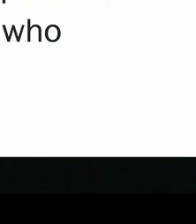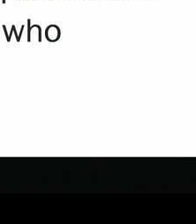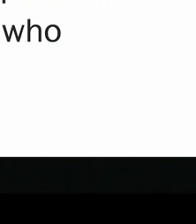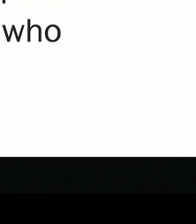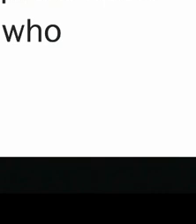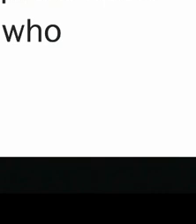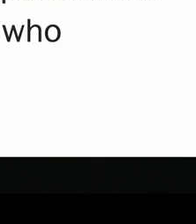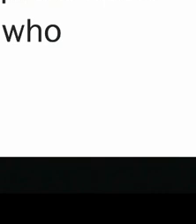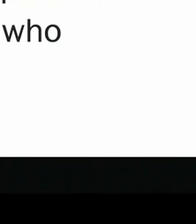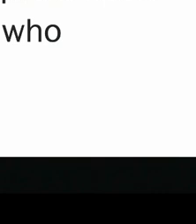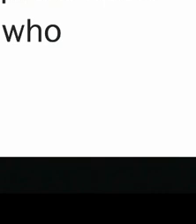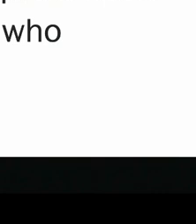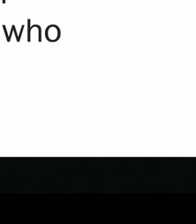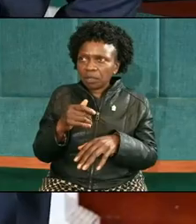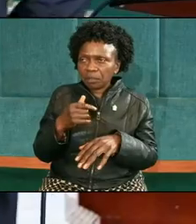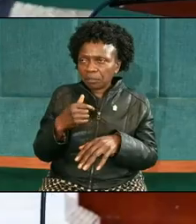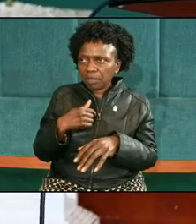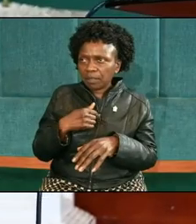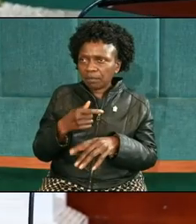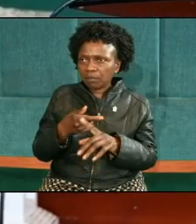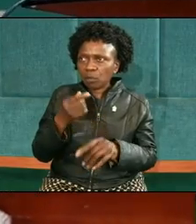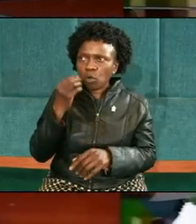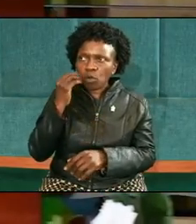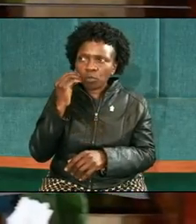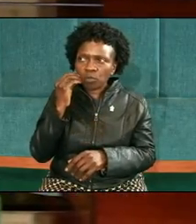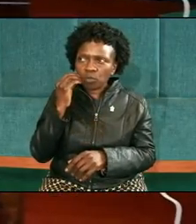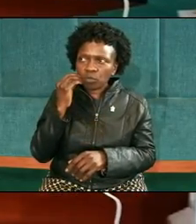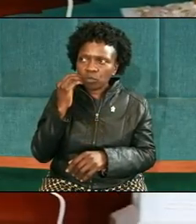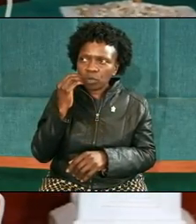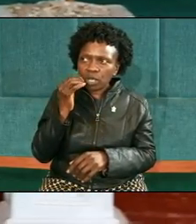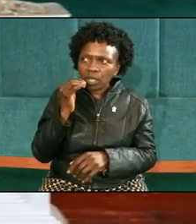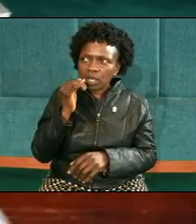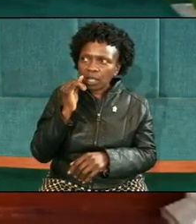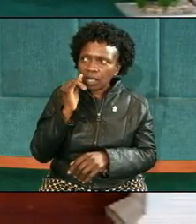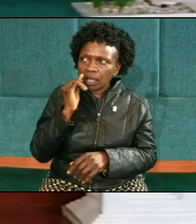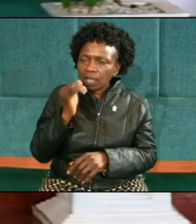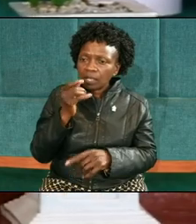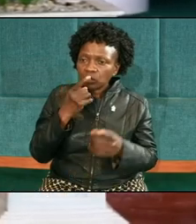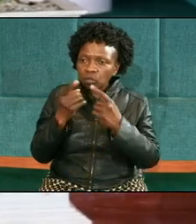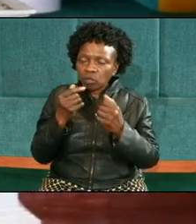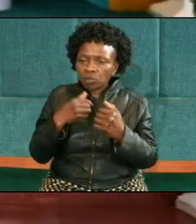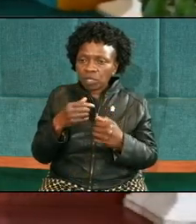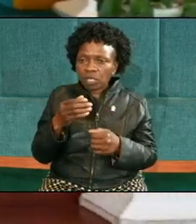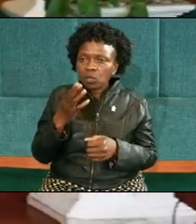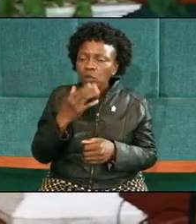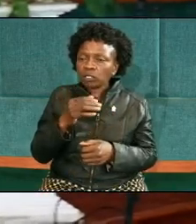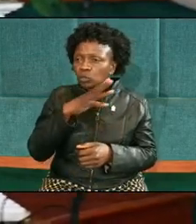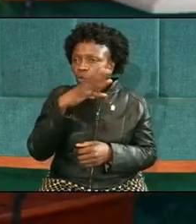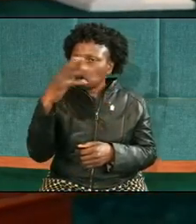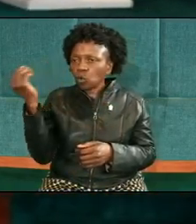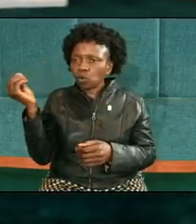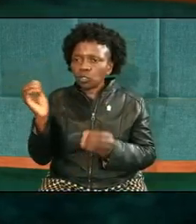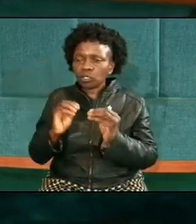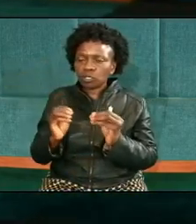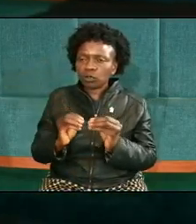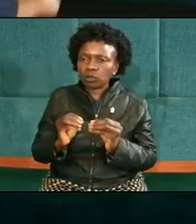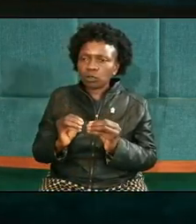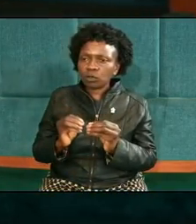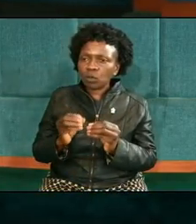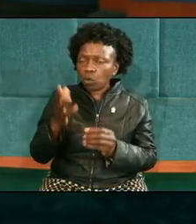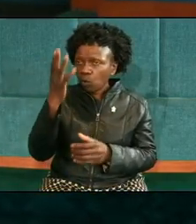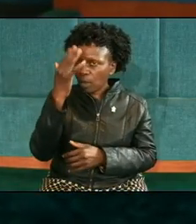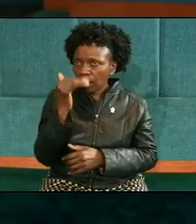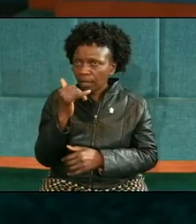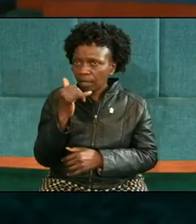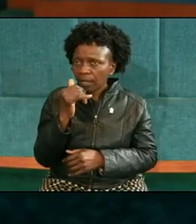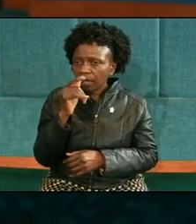when you called me to go to Nineveh, didn't I tell you I didn't want to go? And why didn't I want to go? Isn't